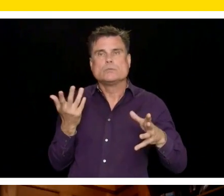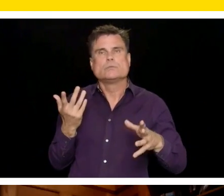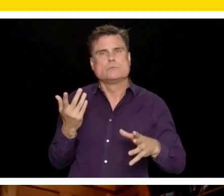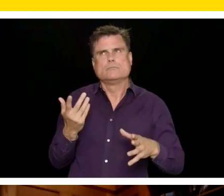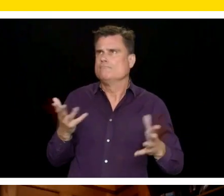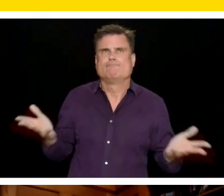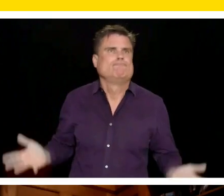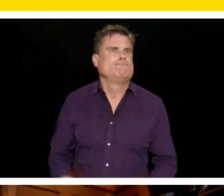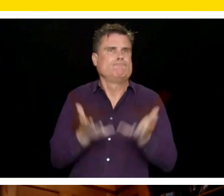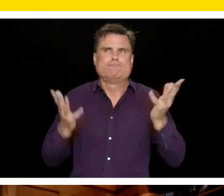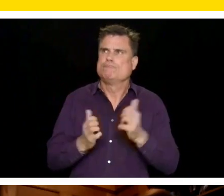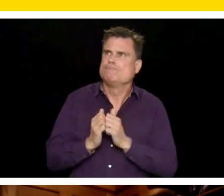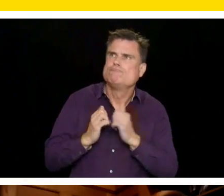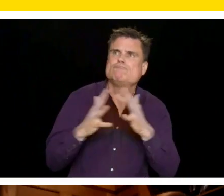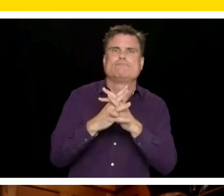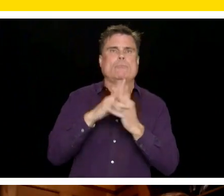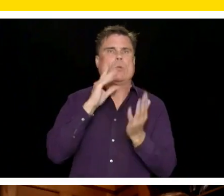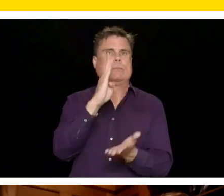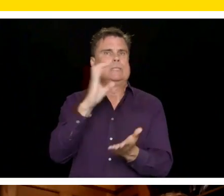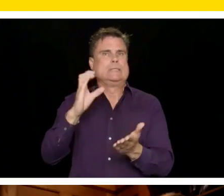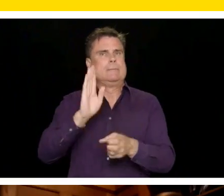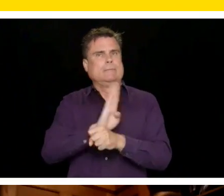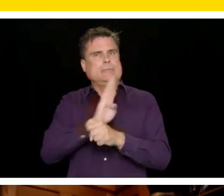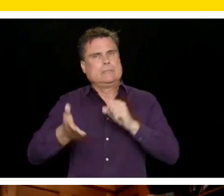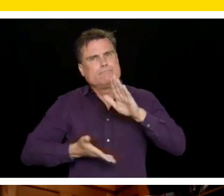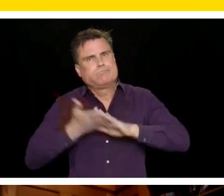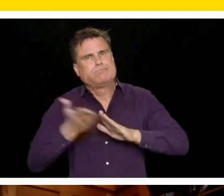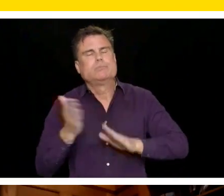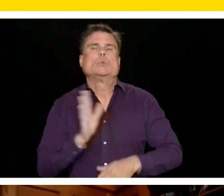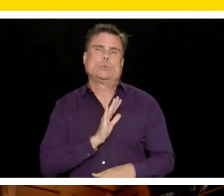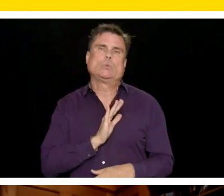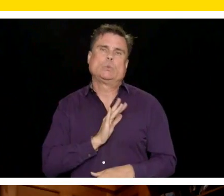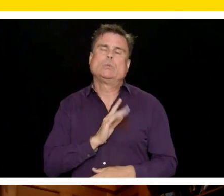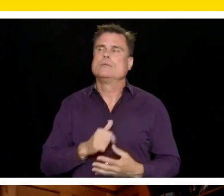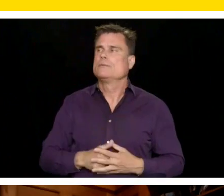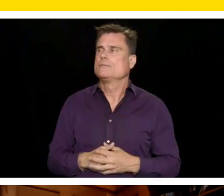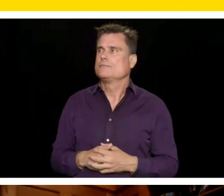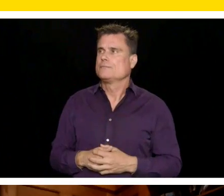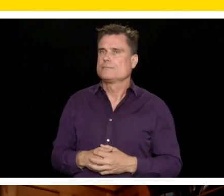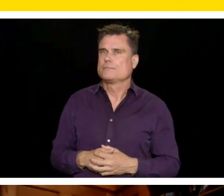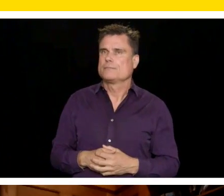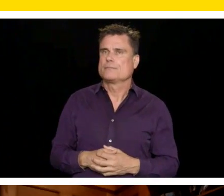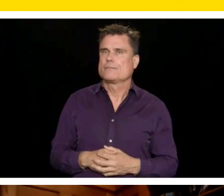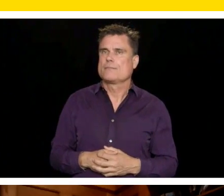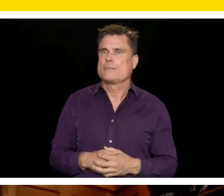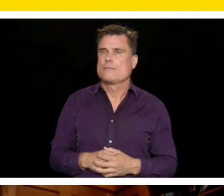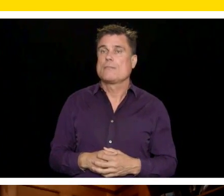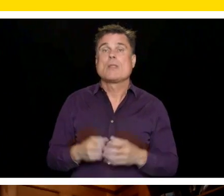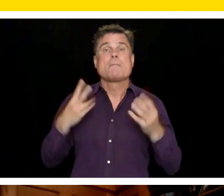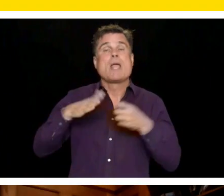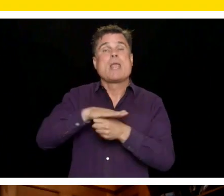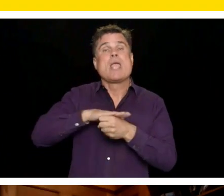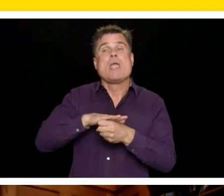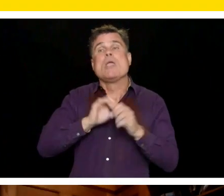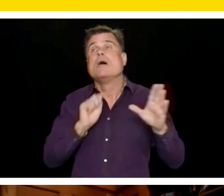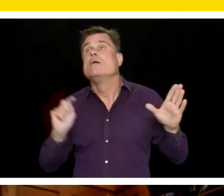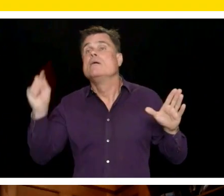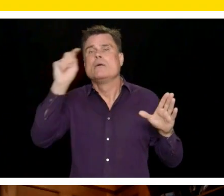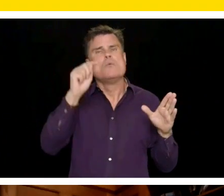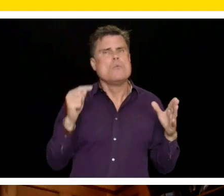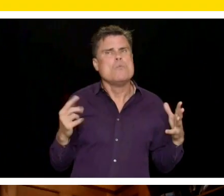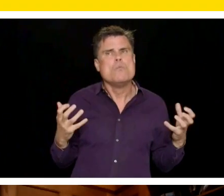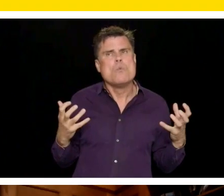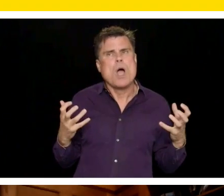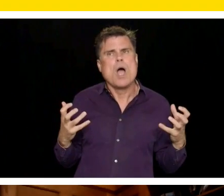jurisdictions that are looking for mass timber. And one of the ways is that we start building our BC buildings with mass timber. And we actually